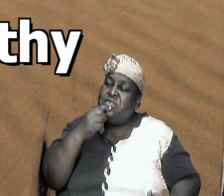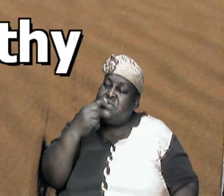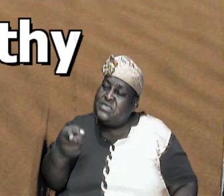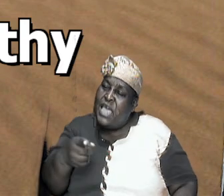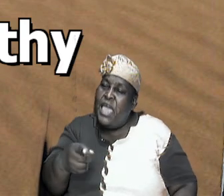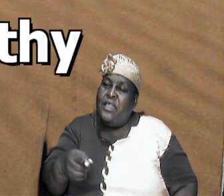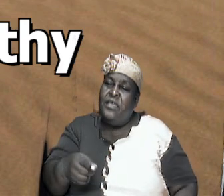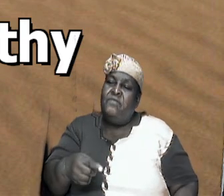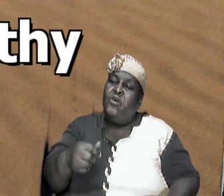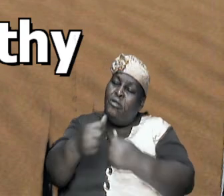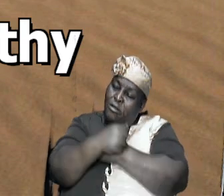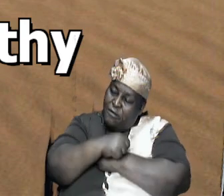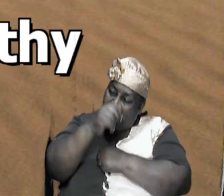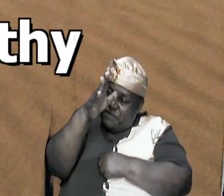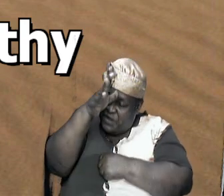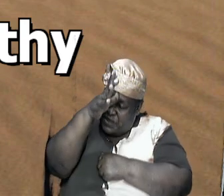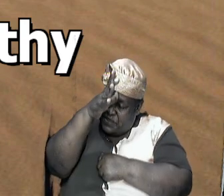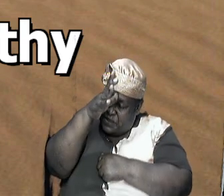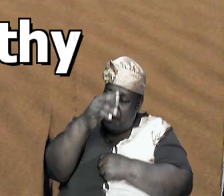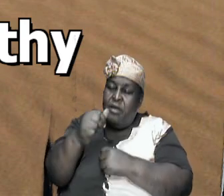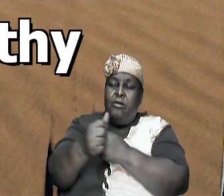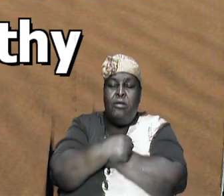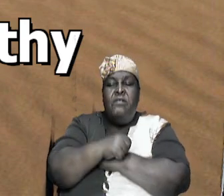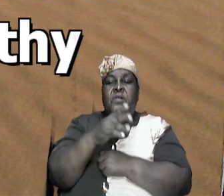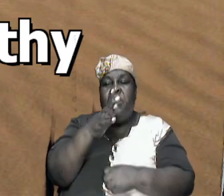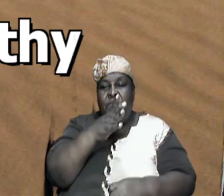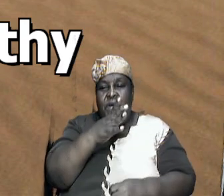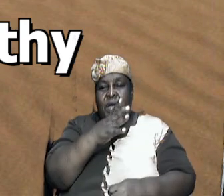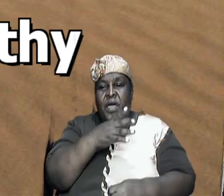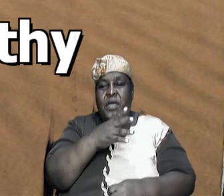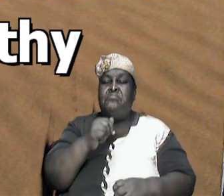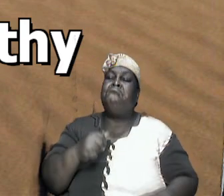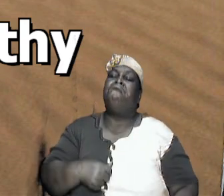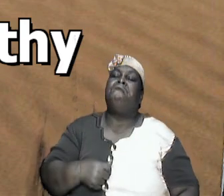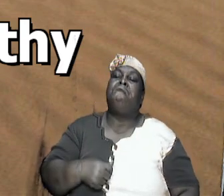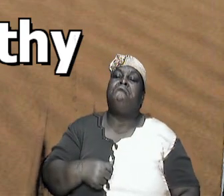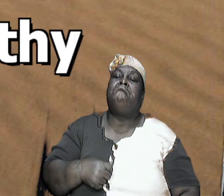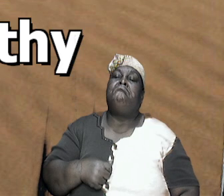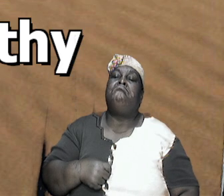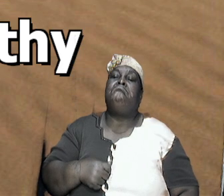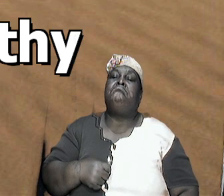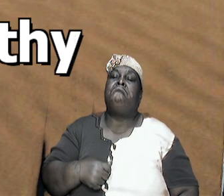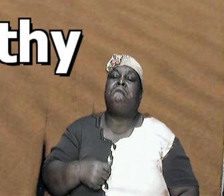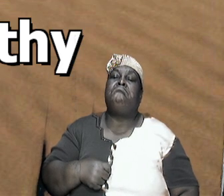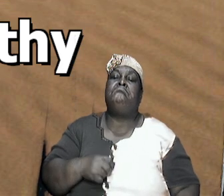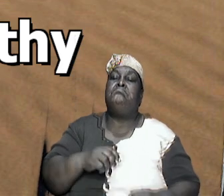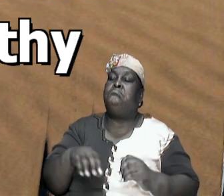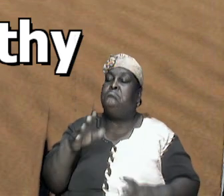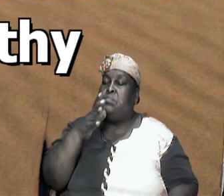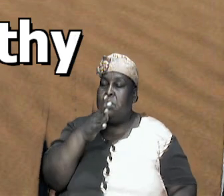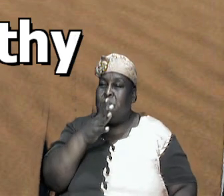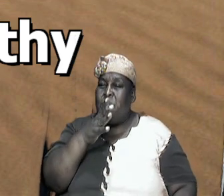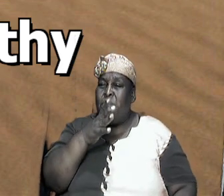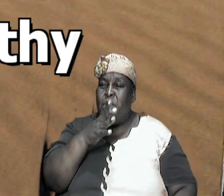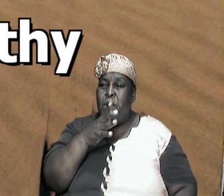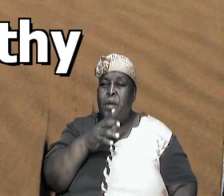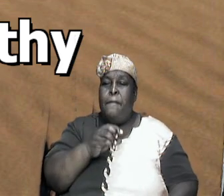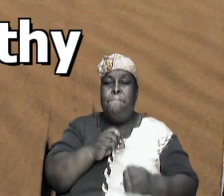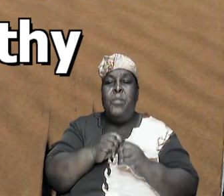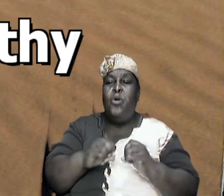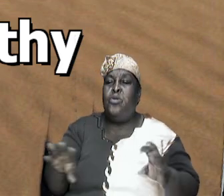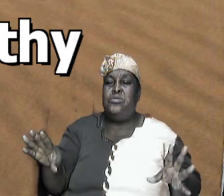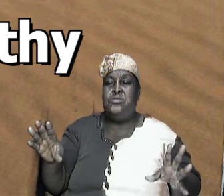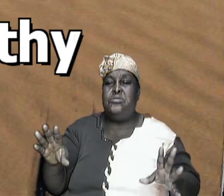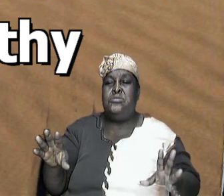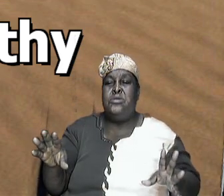you have to love your father. He's not saying we shouldn't love our fathers. He's not saying we should love our mothers. But he's saying